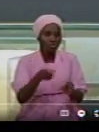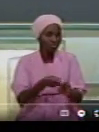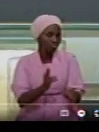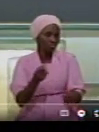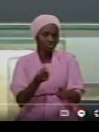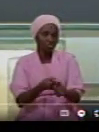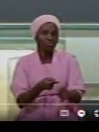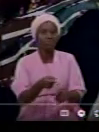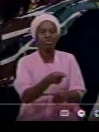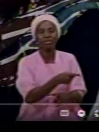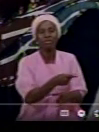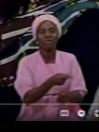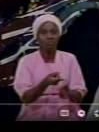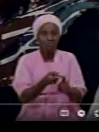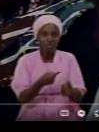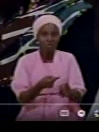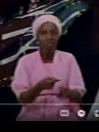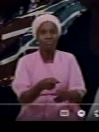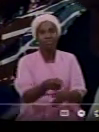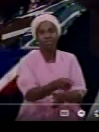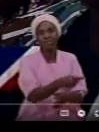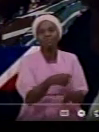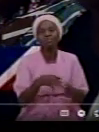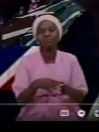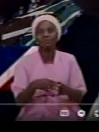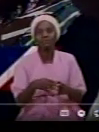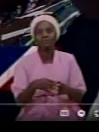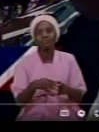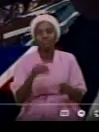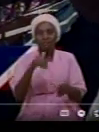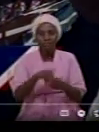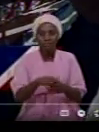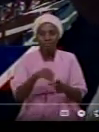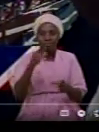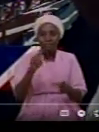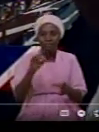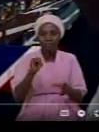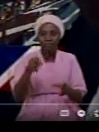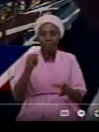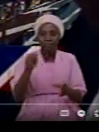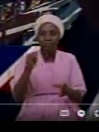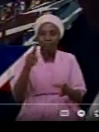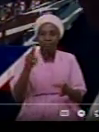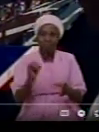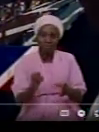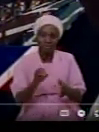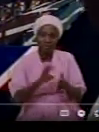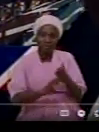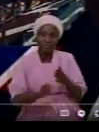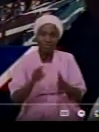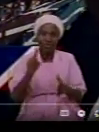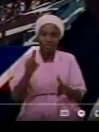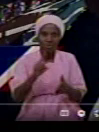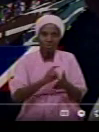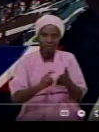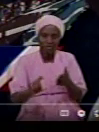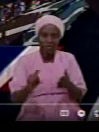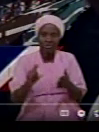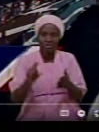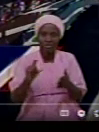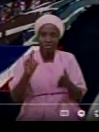1, verse 16. Titus chapter 1, verse 16.